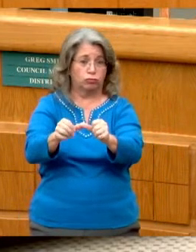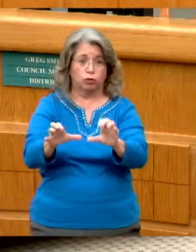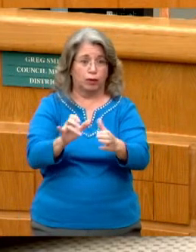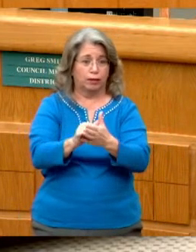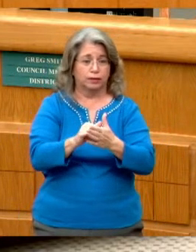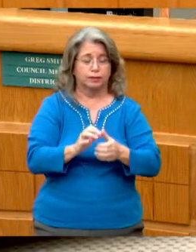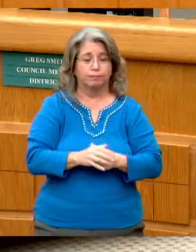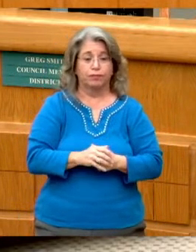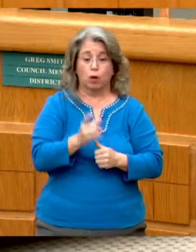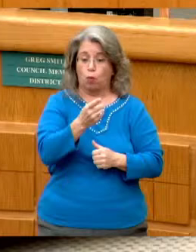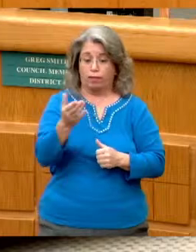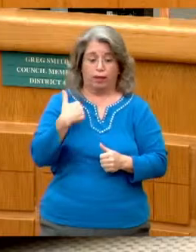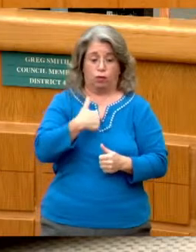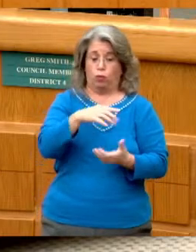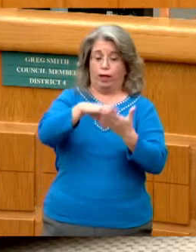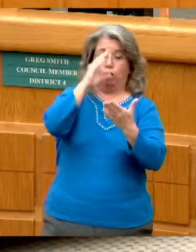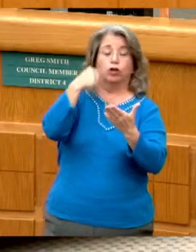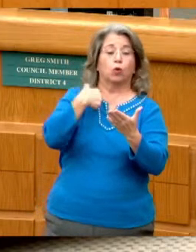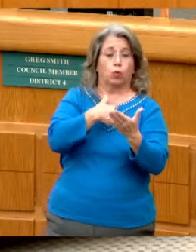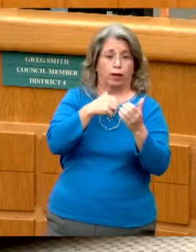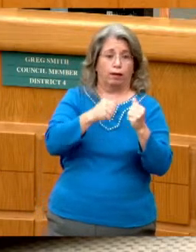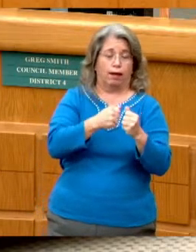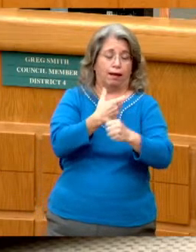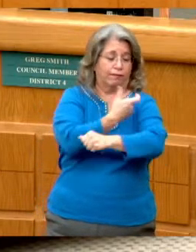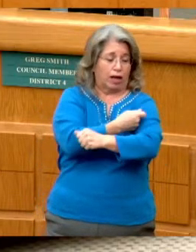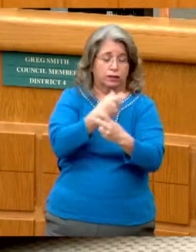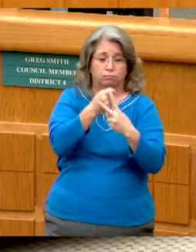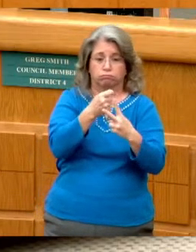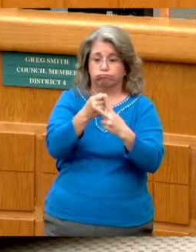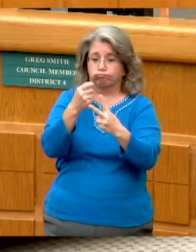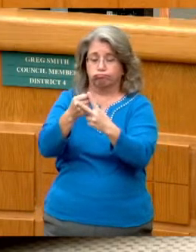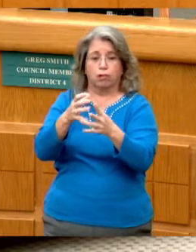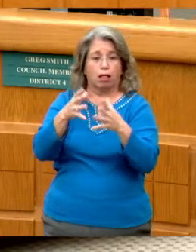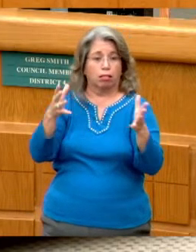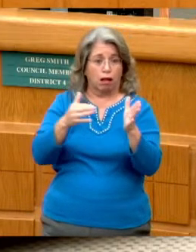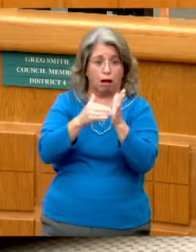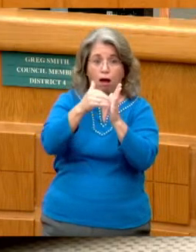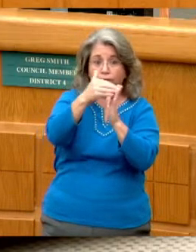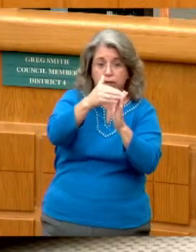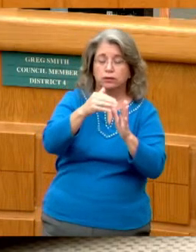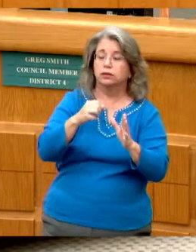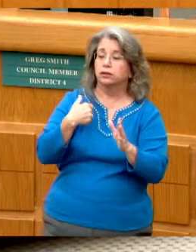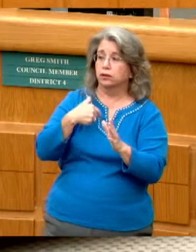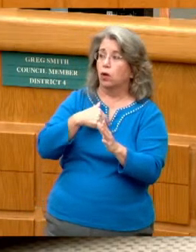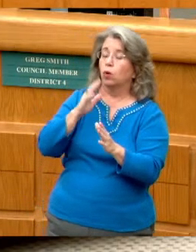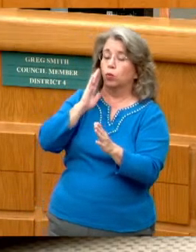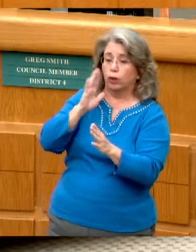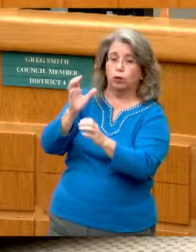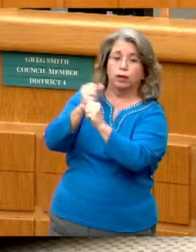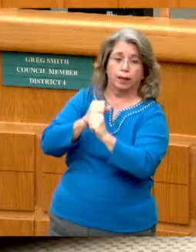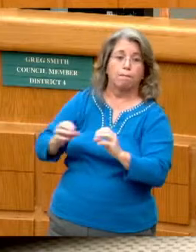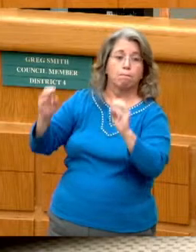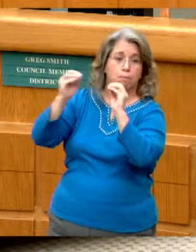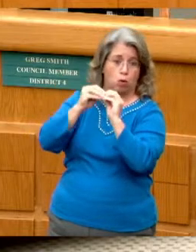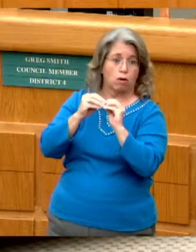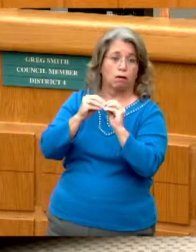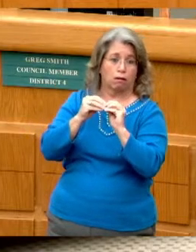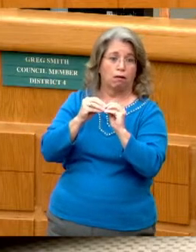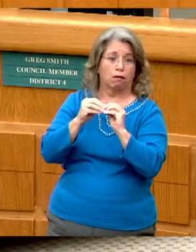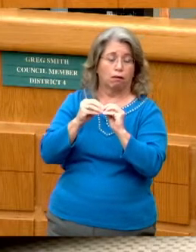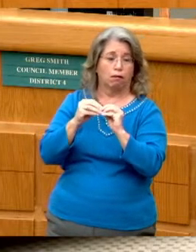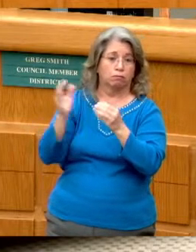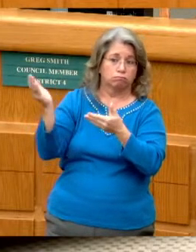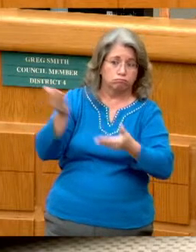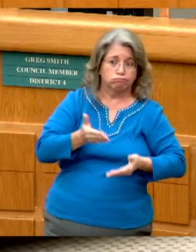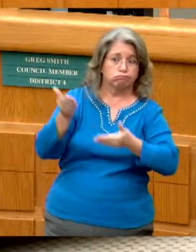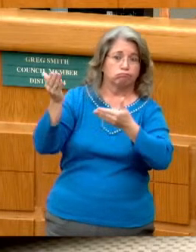we can move the vaccines and get people vaccinated, we're going to get more. And that's evidenced by what we got today.